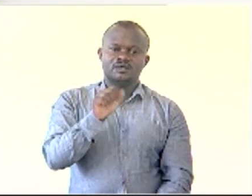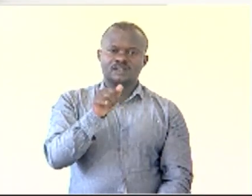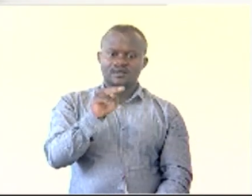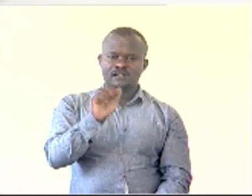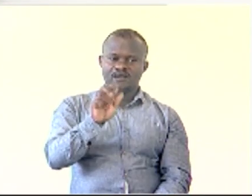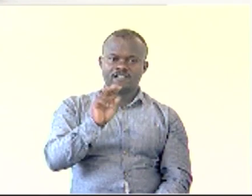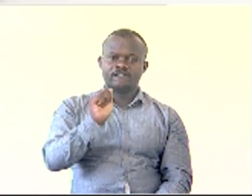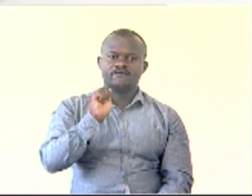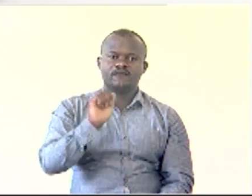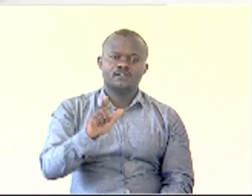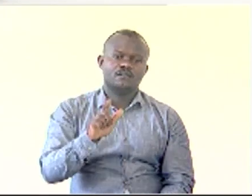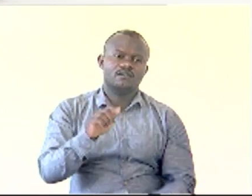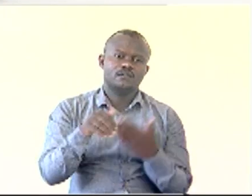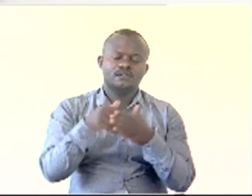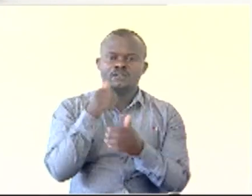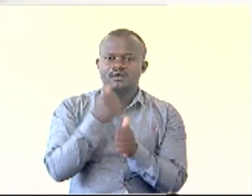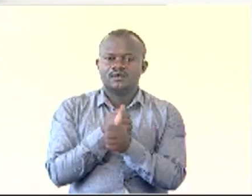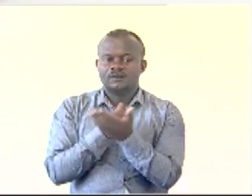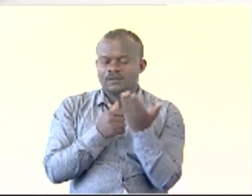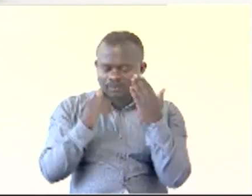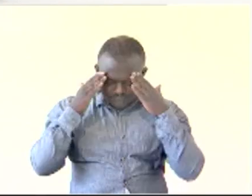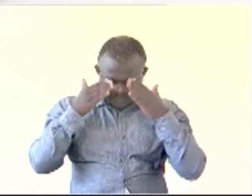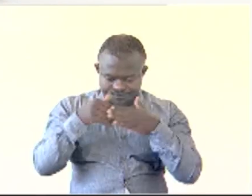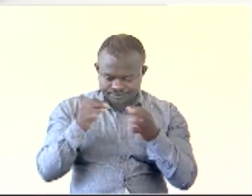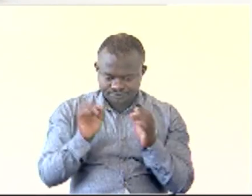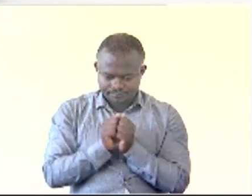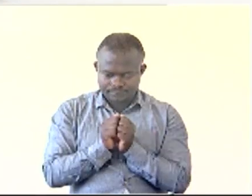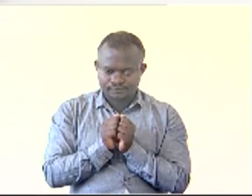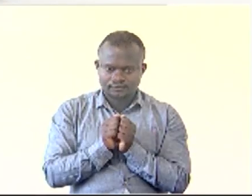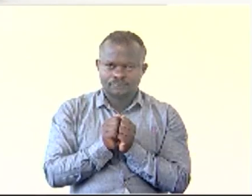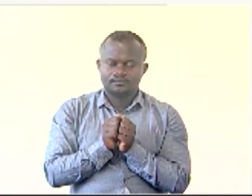fills with a fluid which is called synovial fluid.